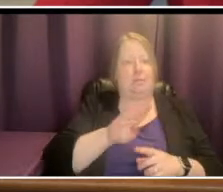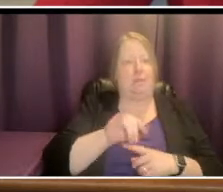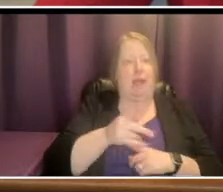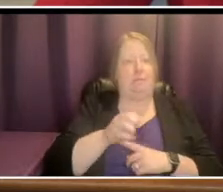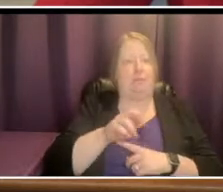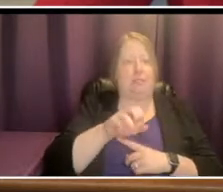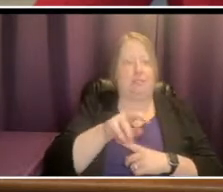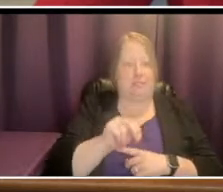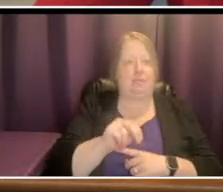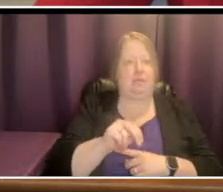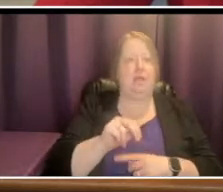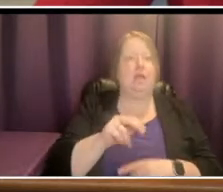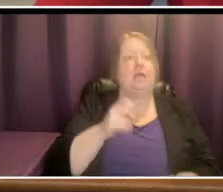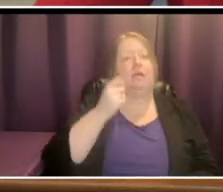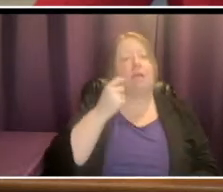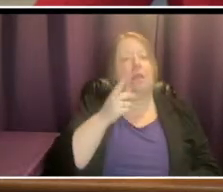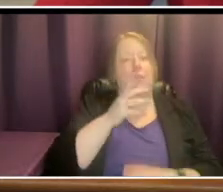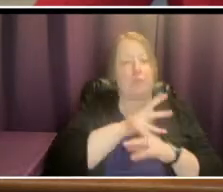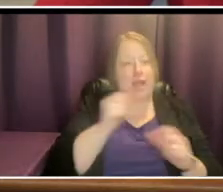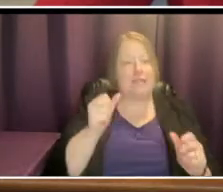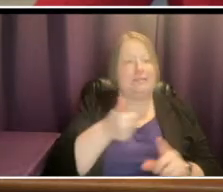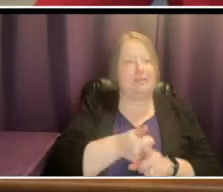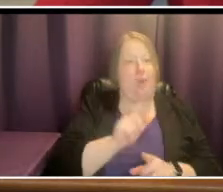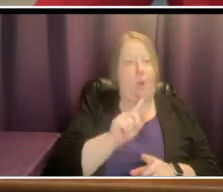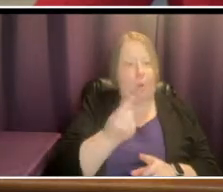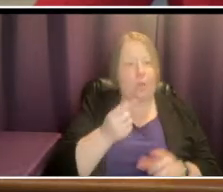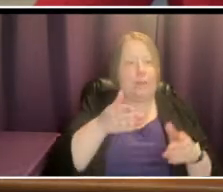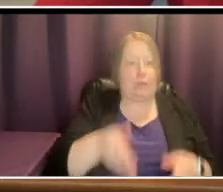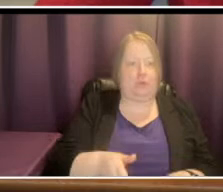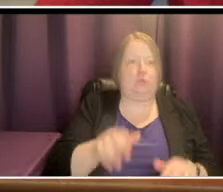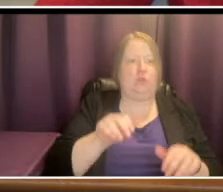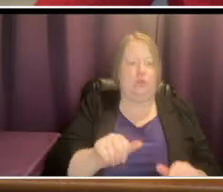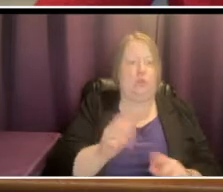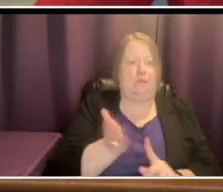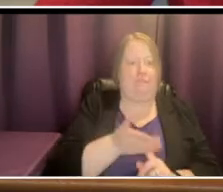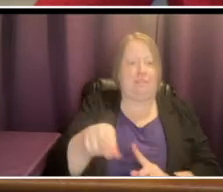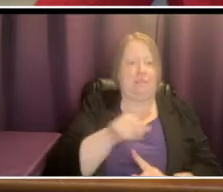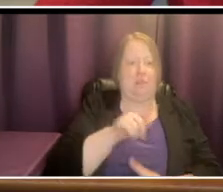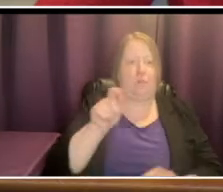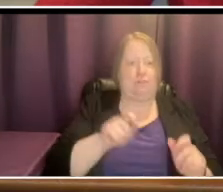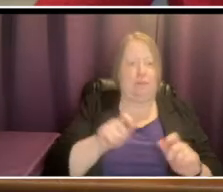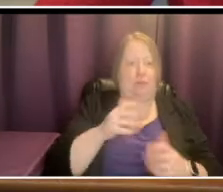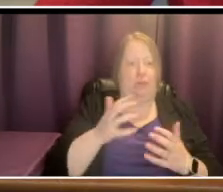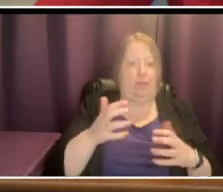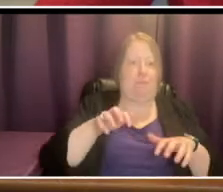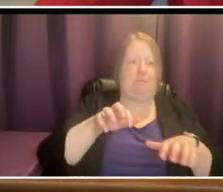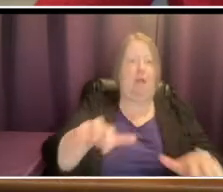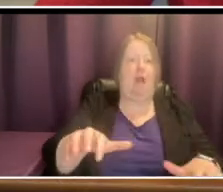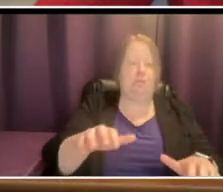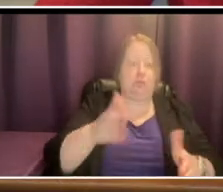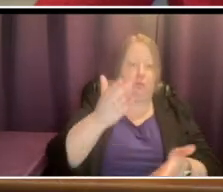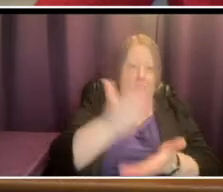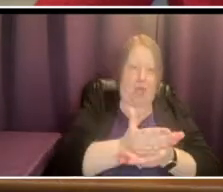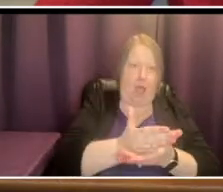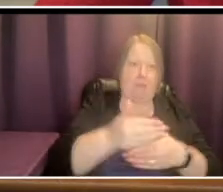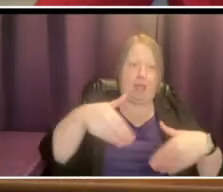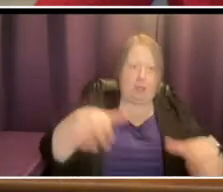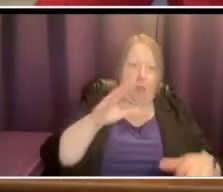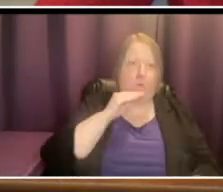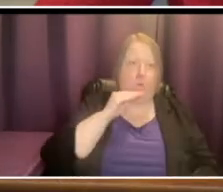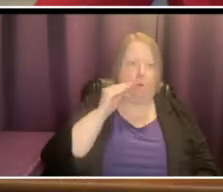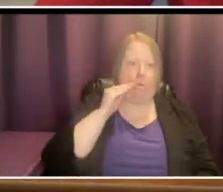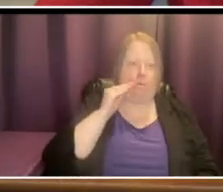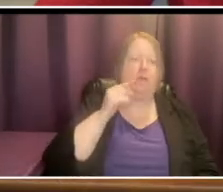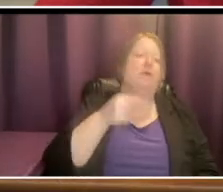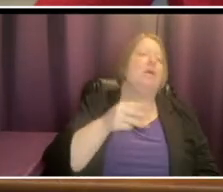end its violent siege of the Congress, leave the Capitol, and go home. Here's Senator McConnell speaking after January 6th